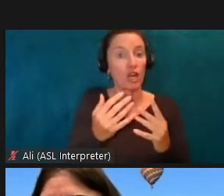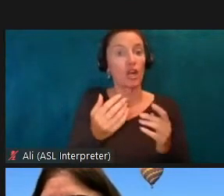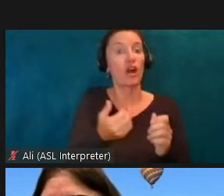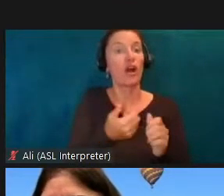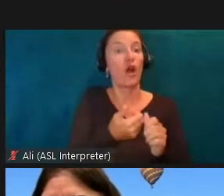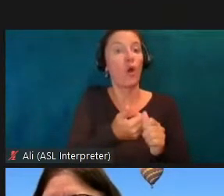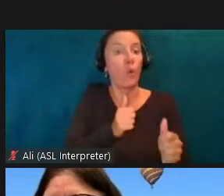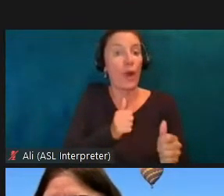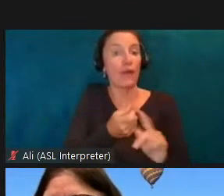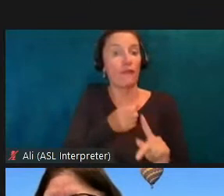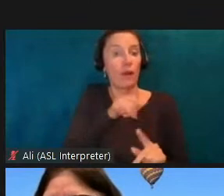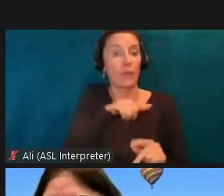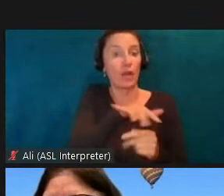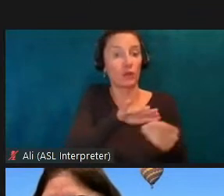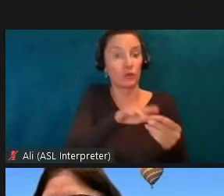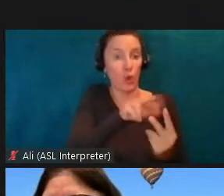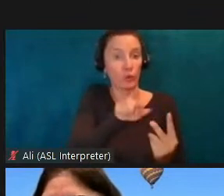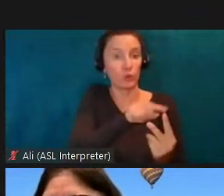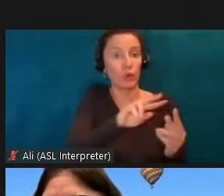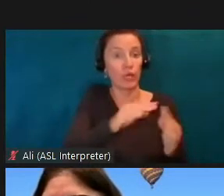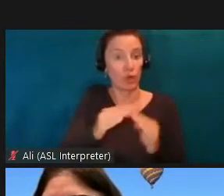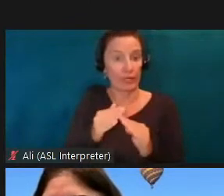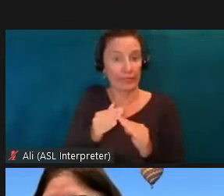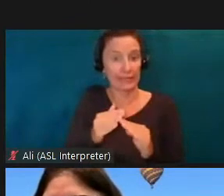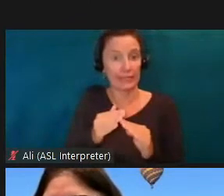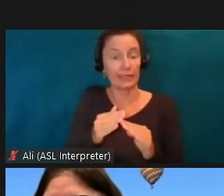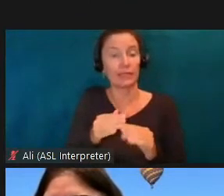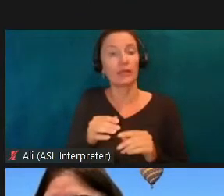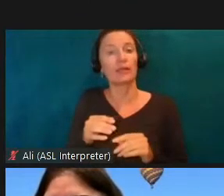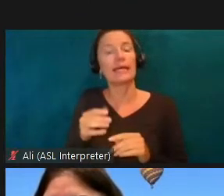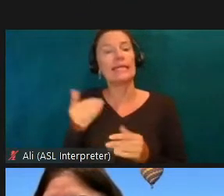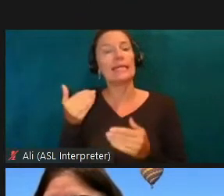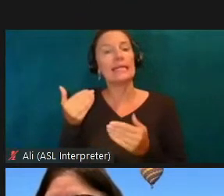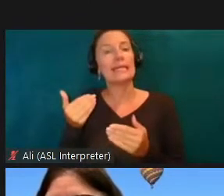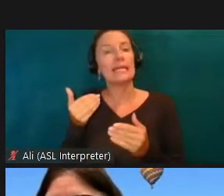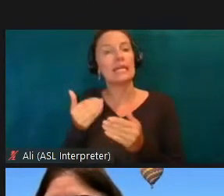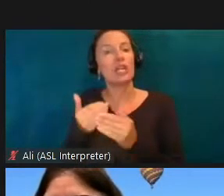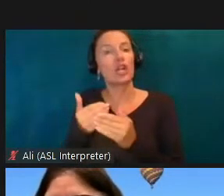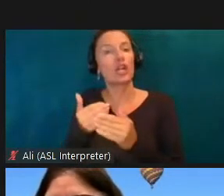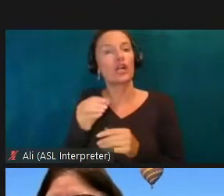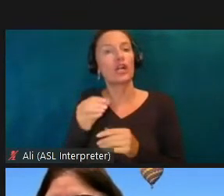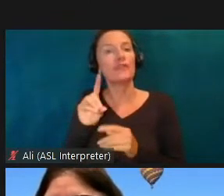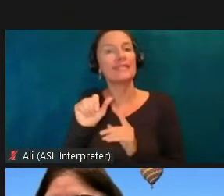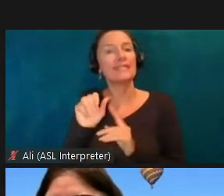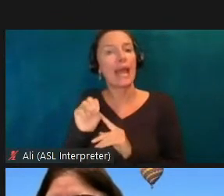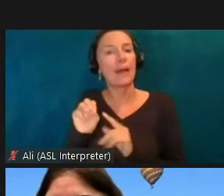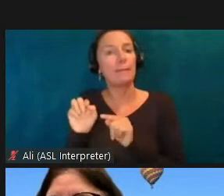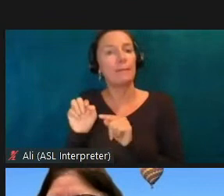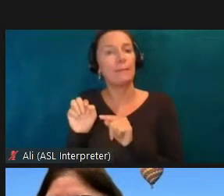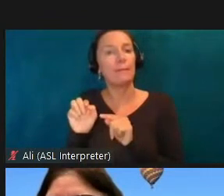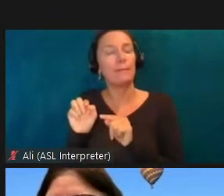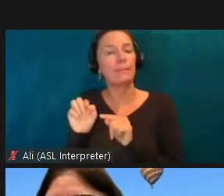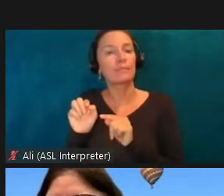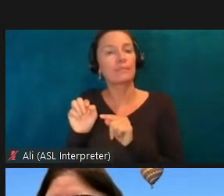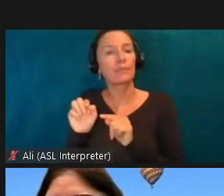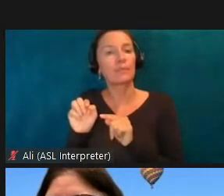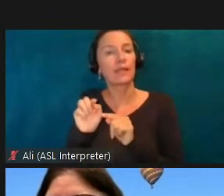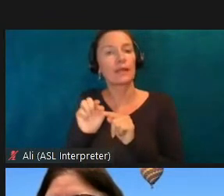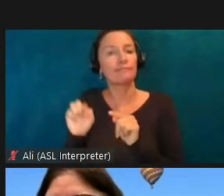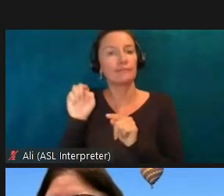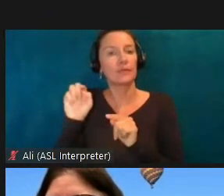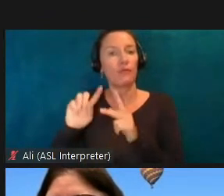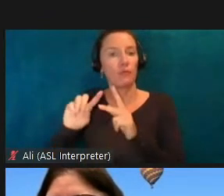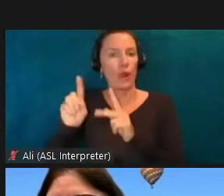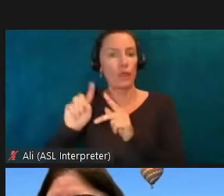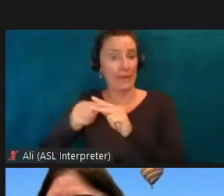The work being done back towards Warm Springs Dam, Upper Dry Creek Valley from the beginning of the fire has